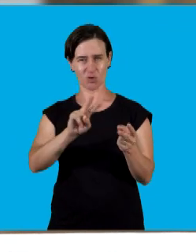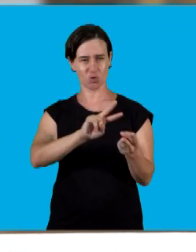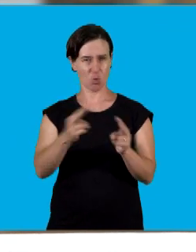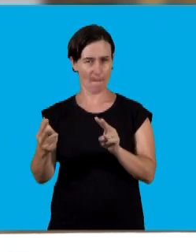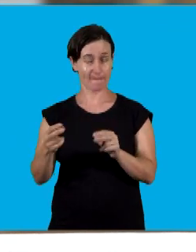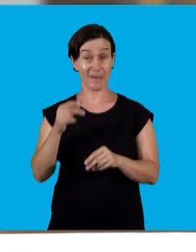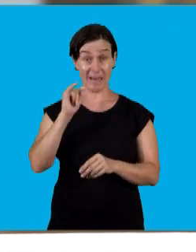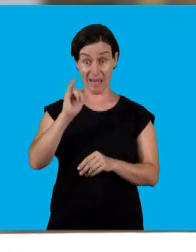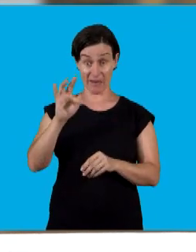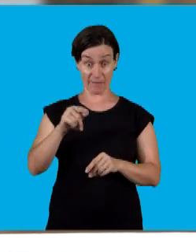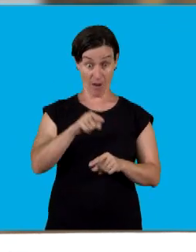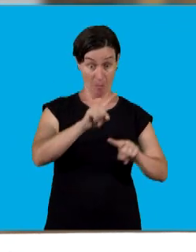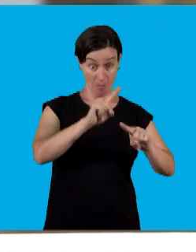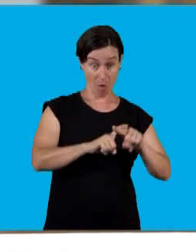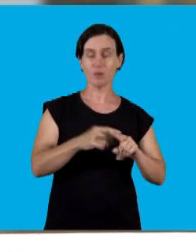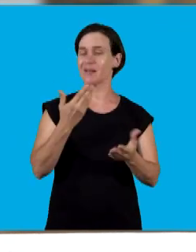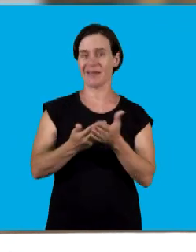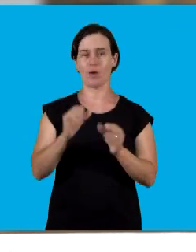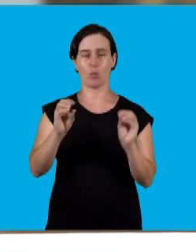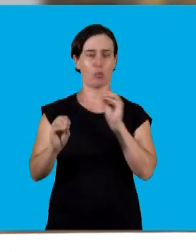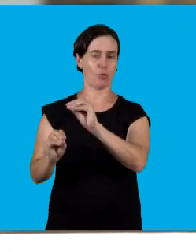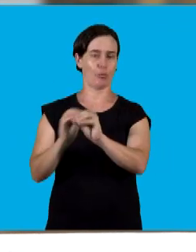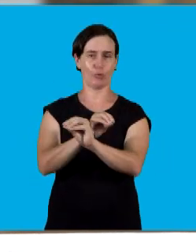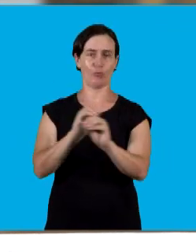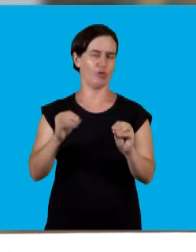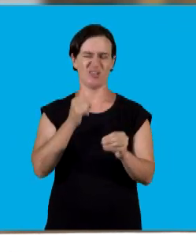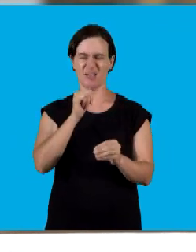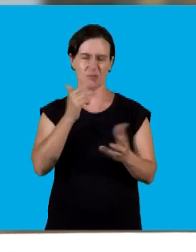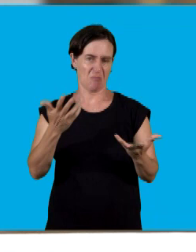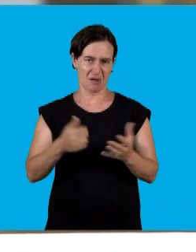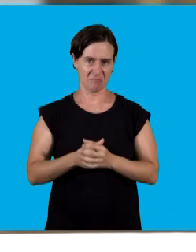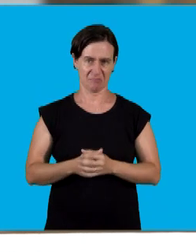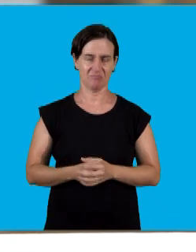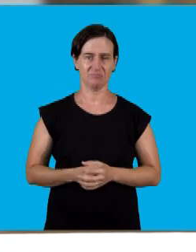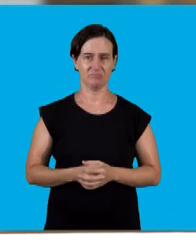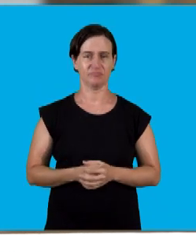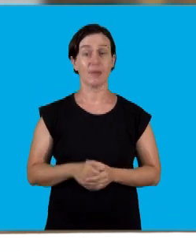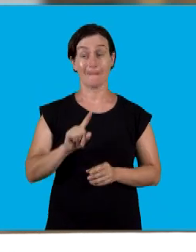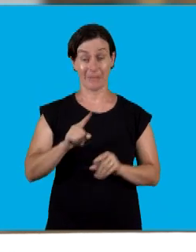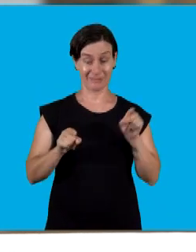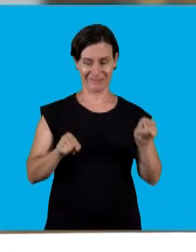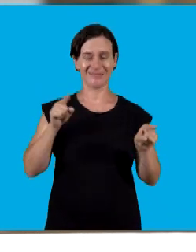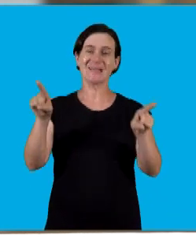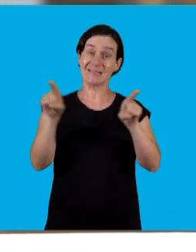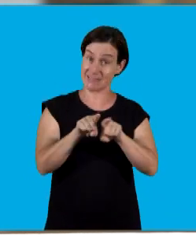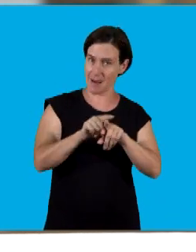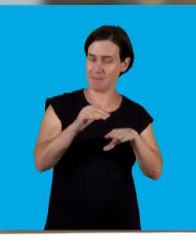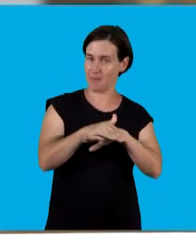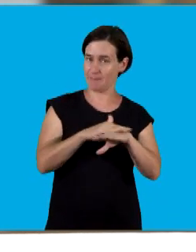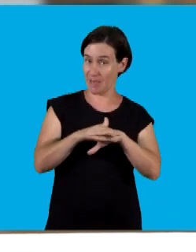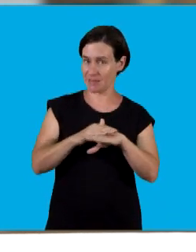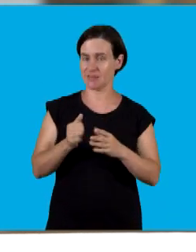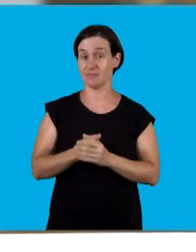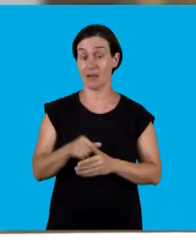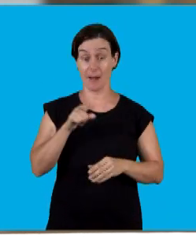remember, multiplication is a commutative. But when we're looking at these two terms, they do have the same base, and those bases